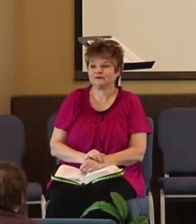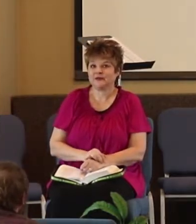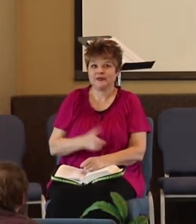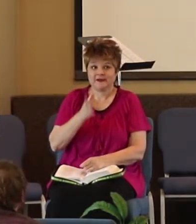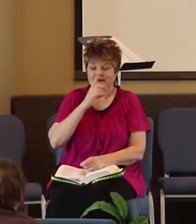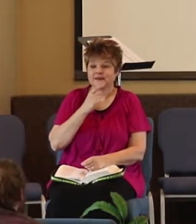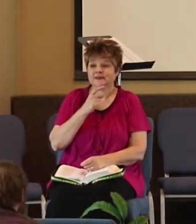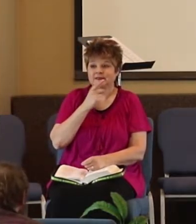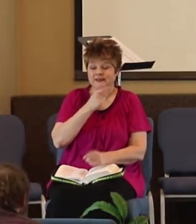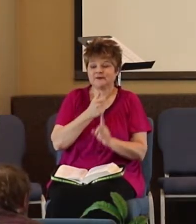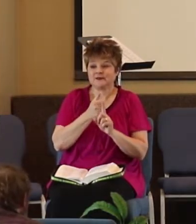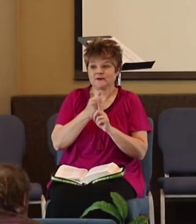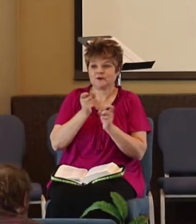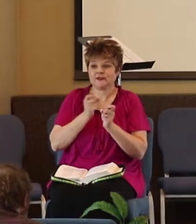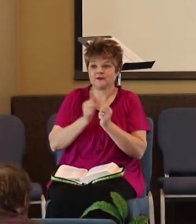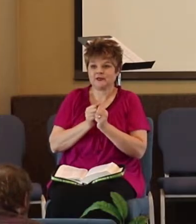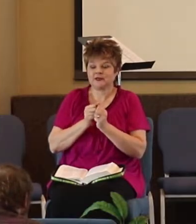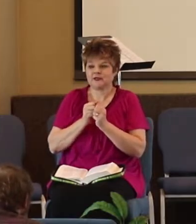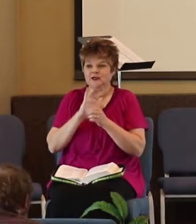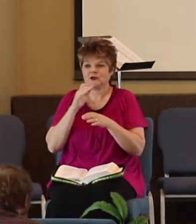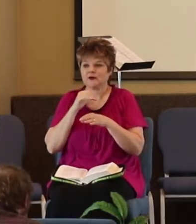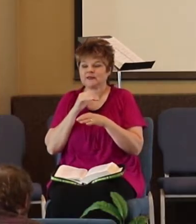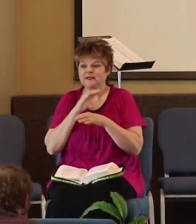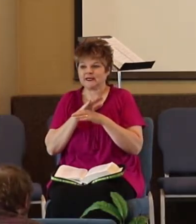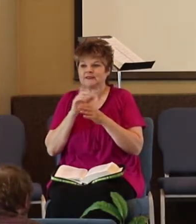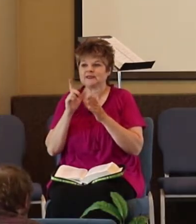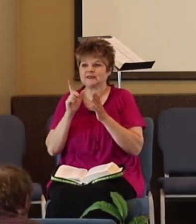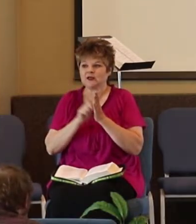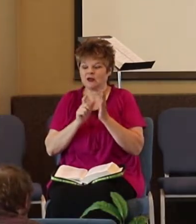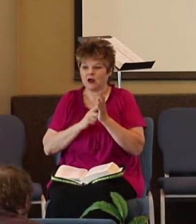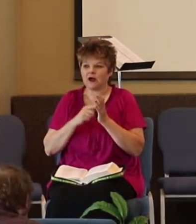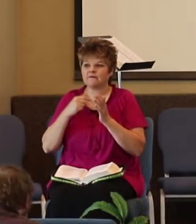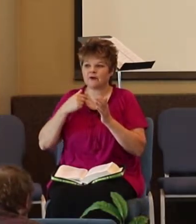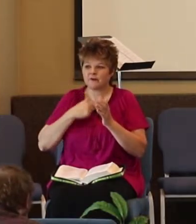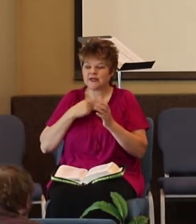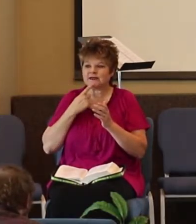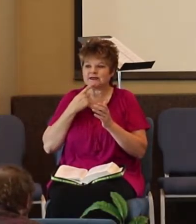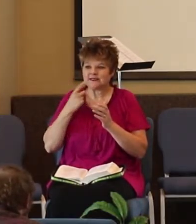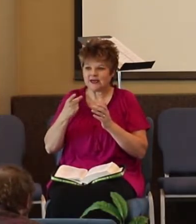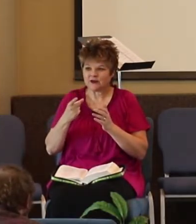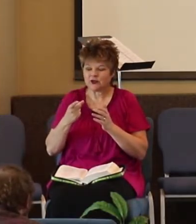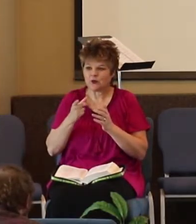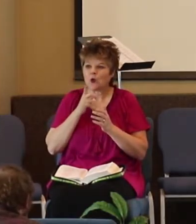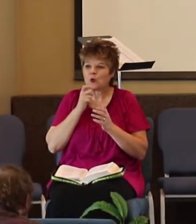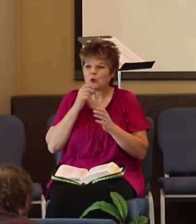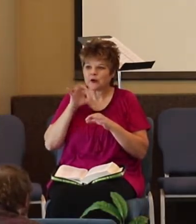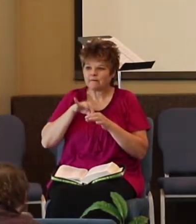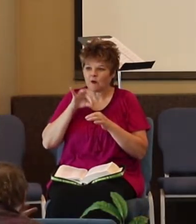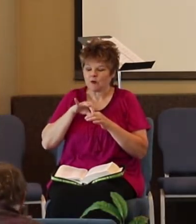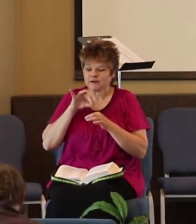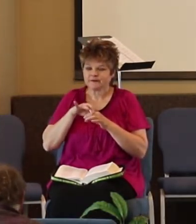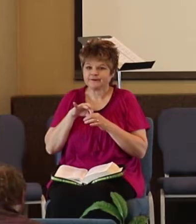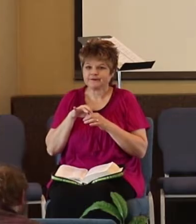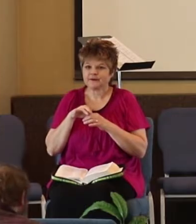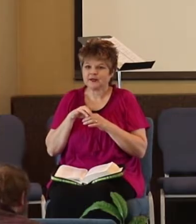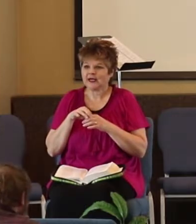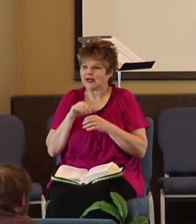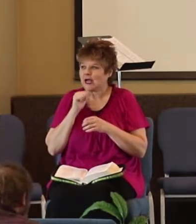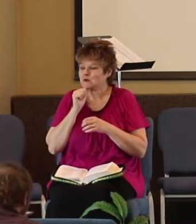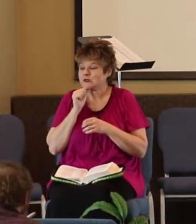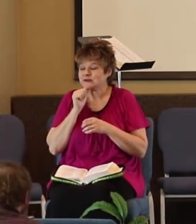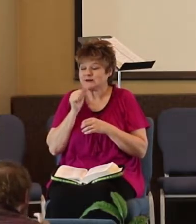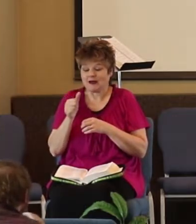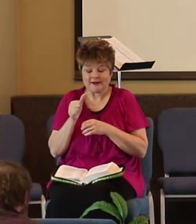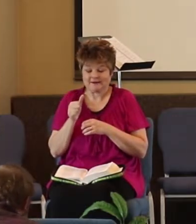I'll deal with you." You know, it's against the law for me to tell you who to vote for. I can't do that. And you know what? I